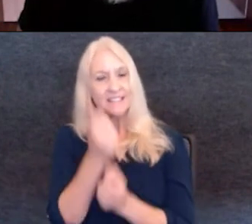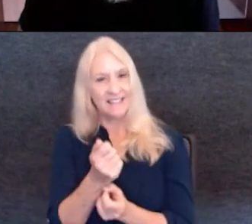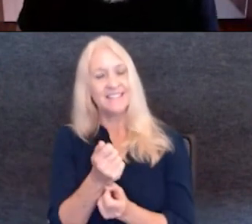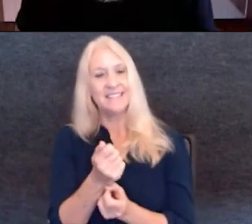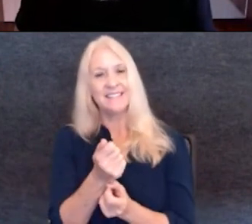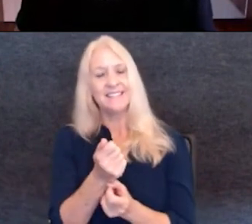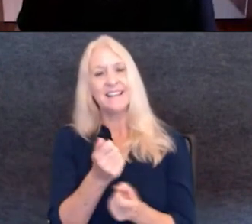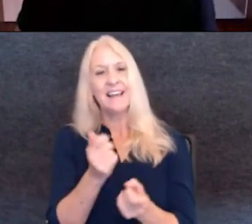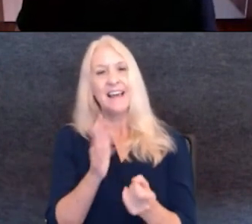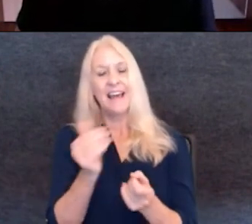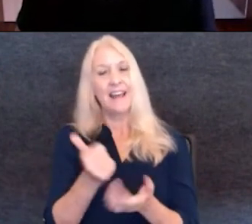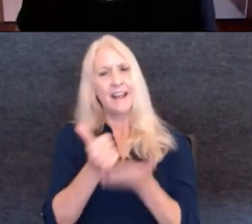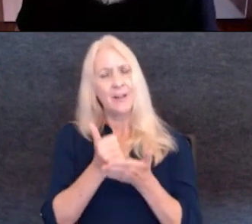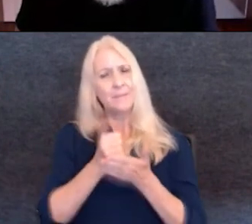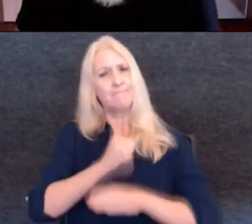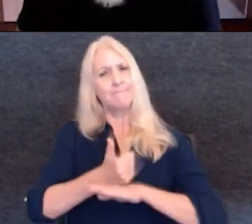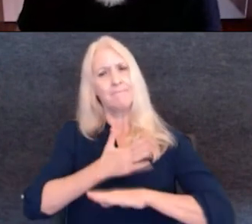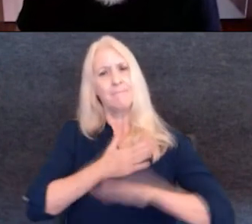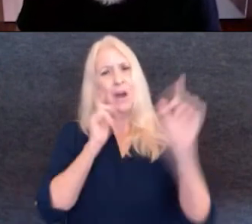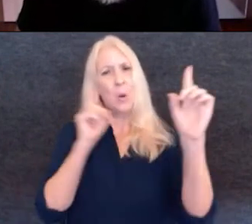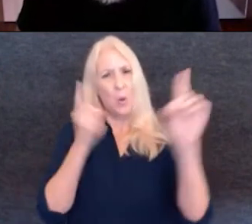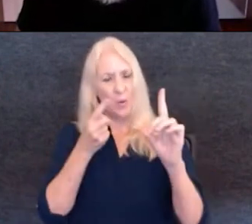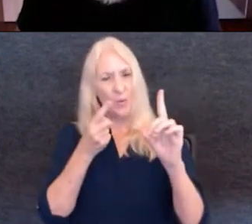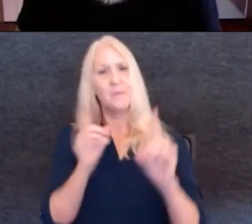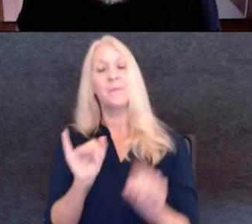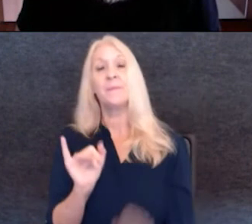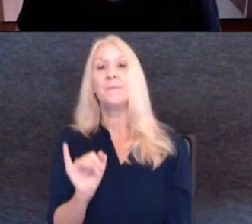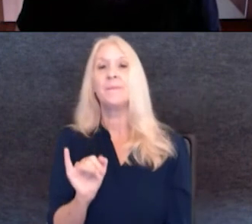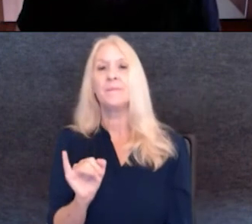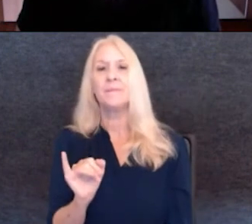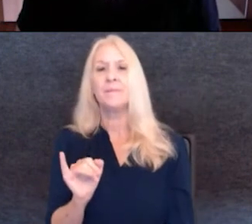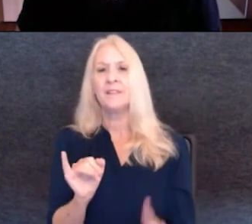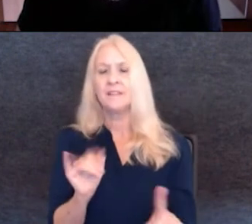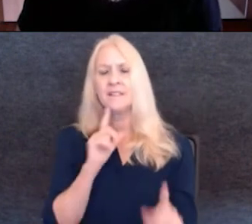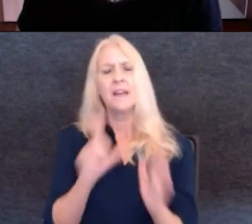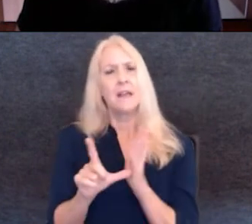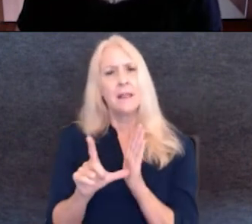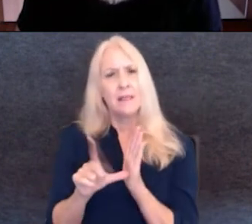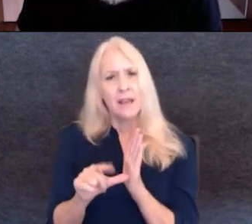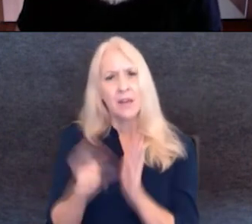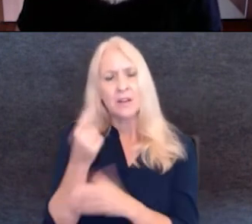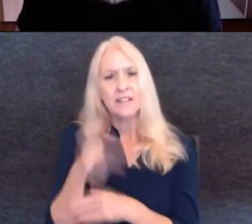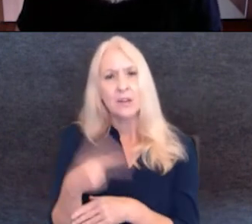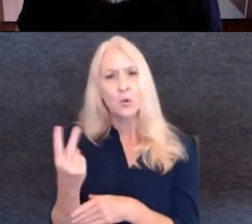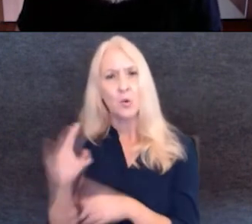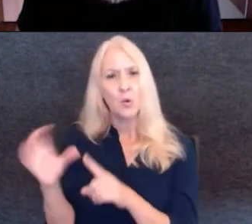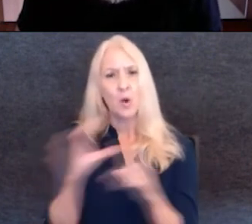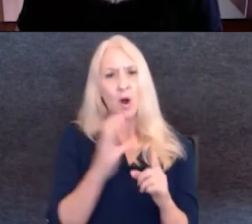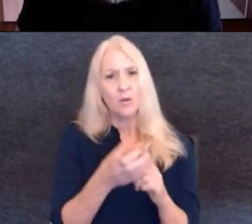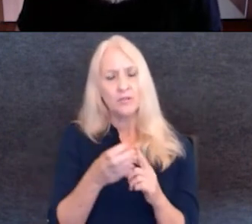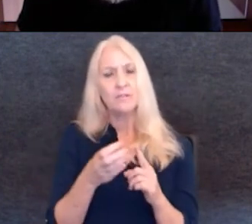to do in life. And did you was it later on that you kind of understood that the two cultures were